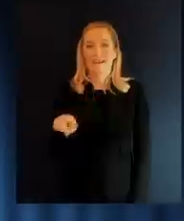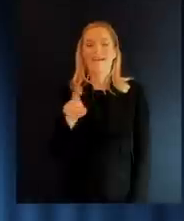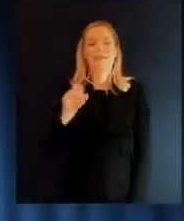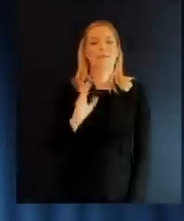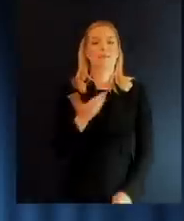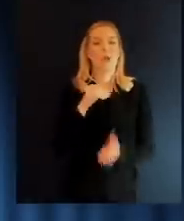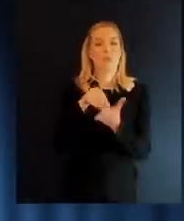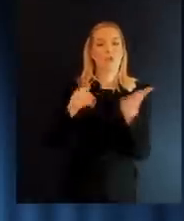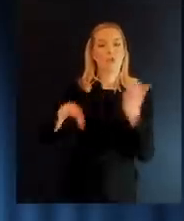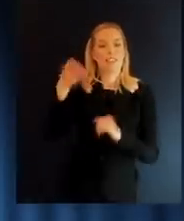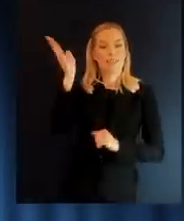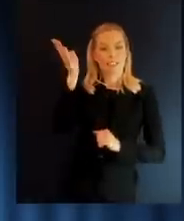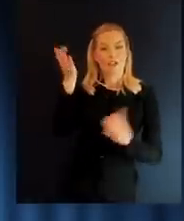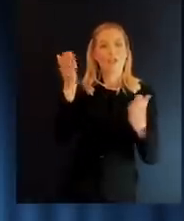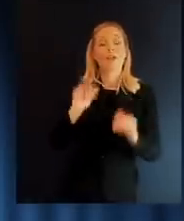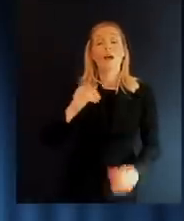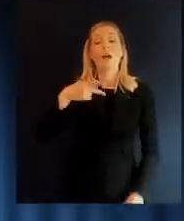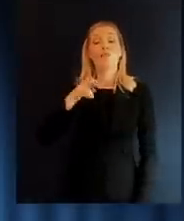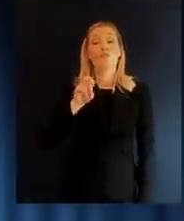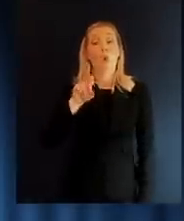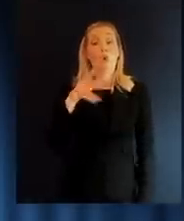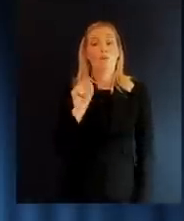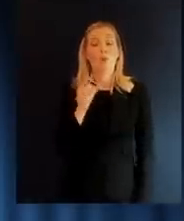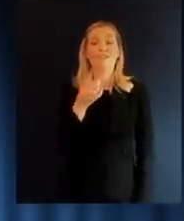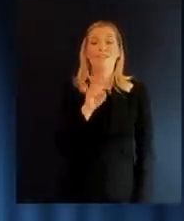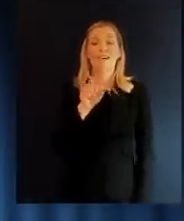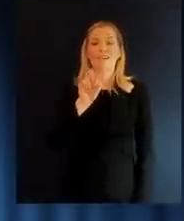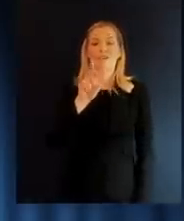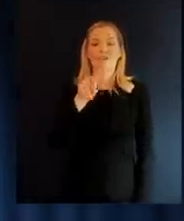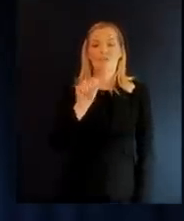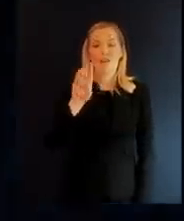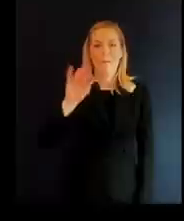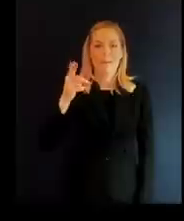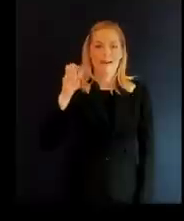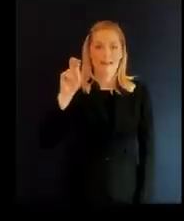our provost, Dr. Tarina Bakken.